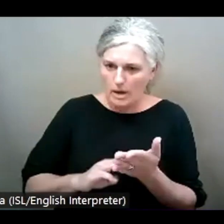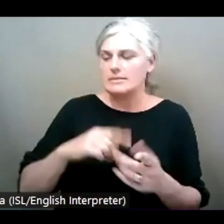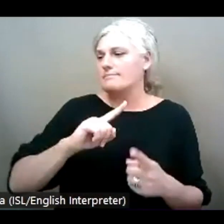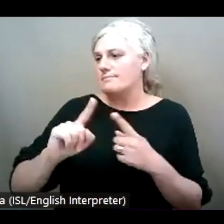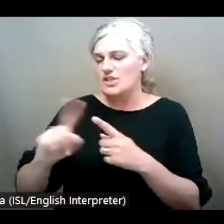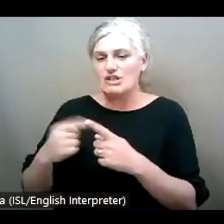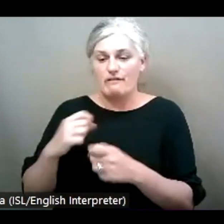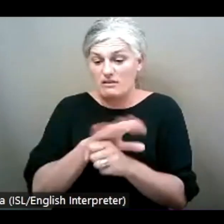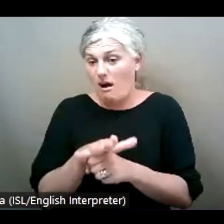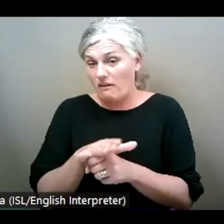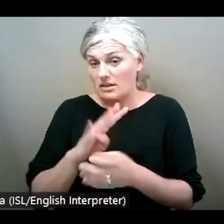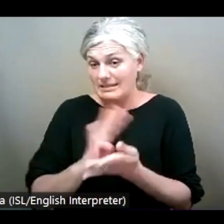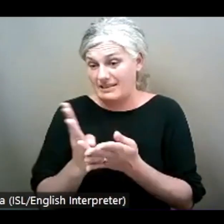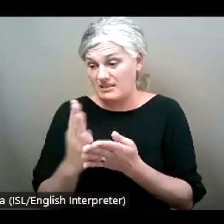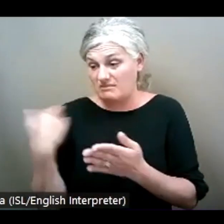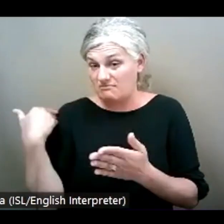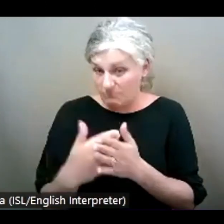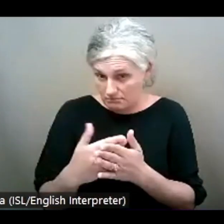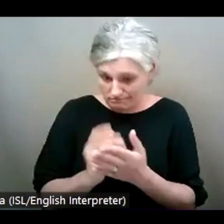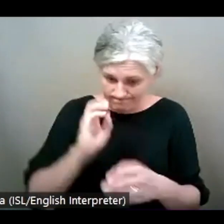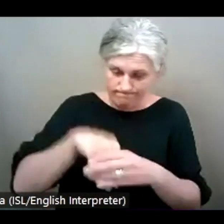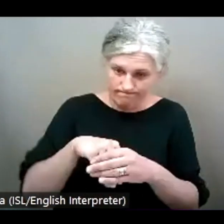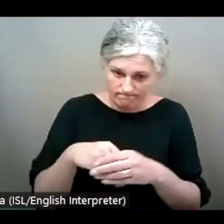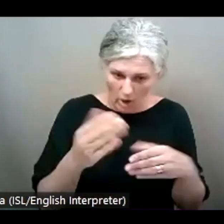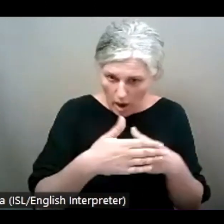lockdowns. And then I got the opportunity to